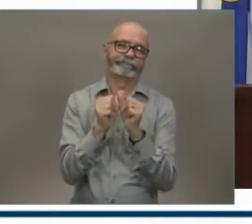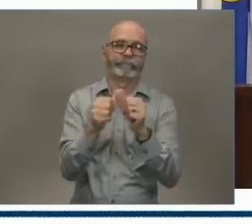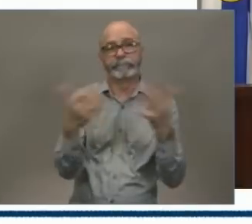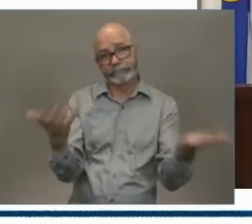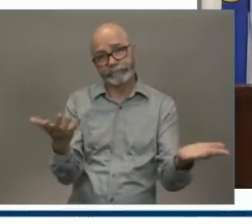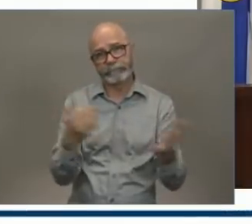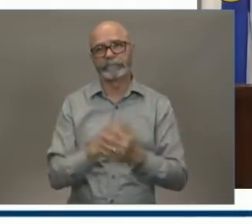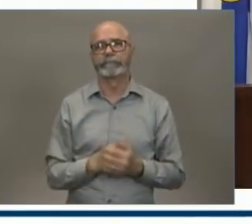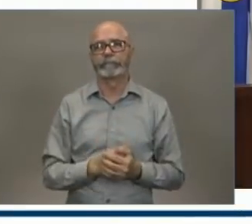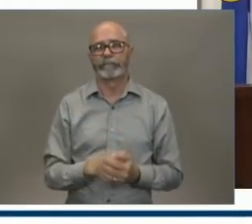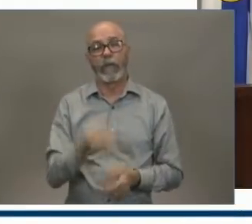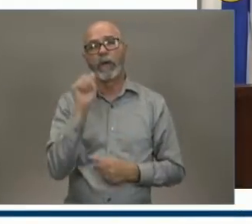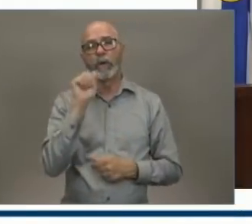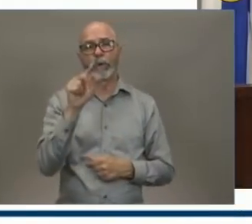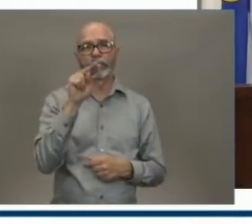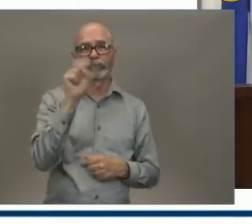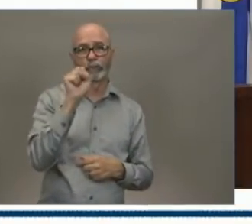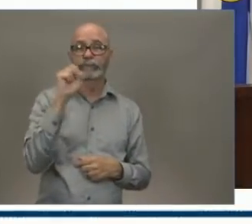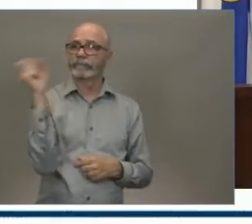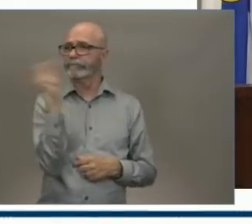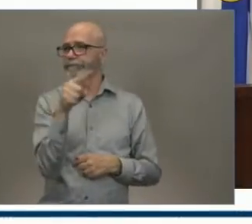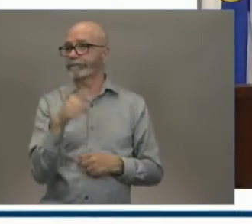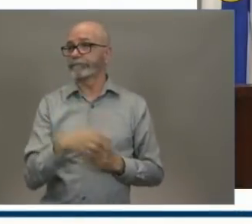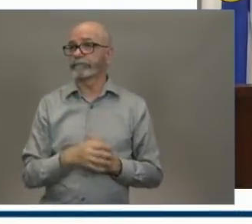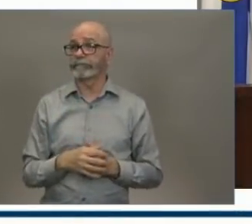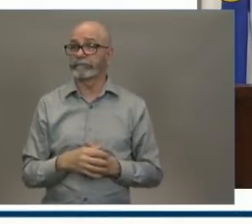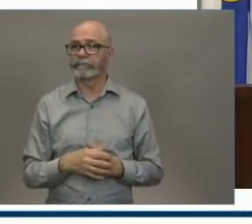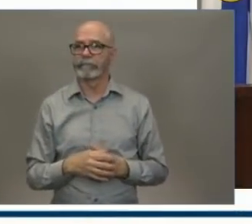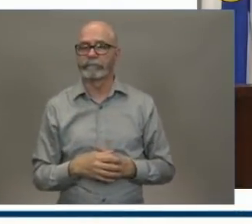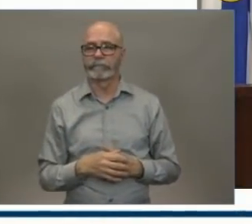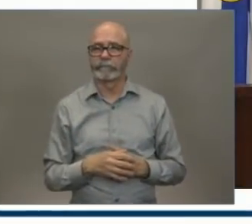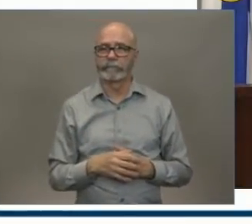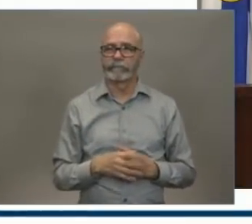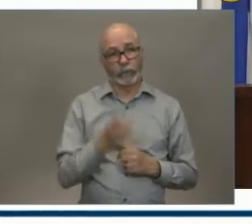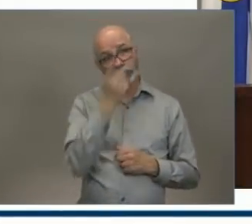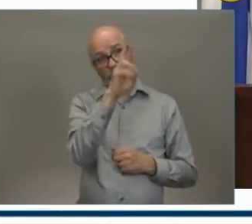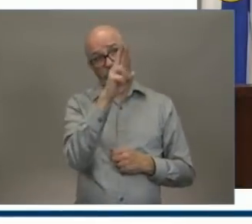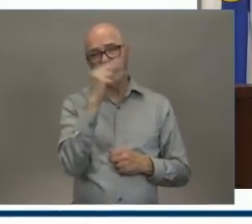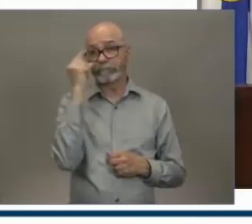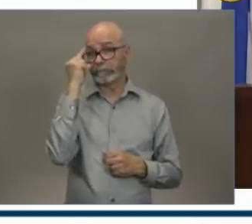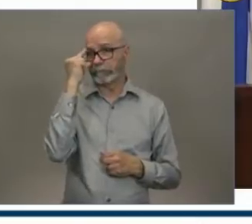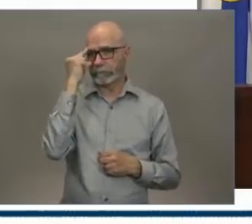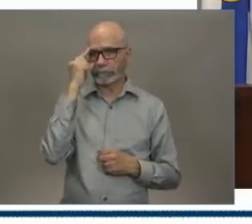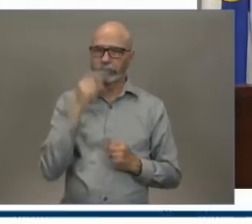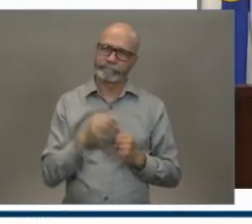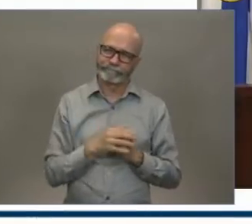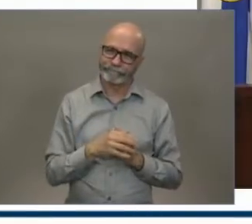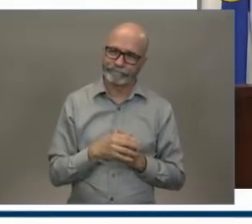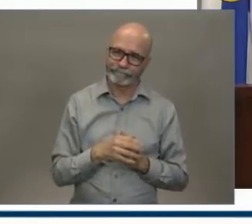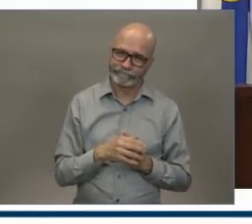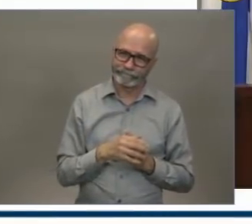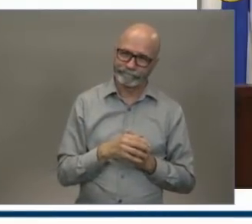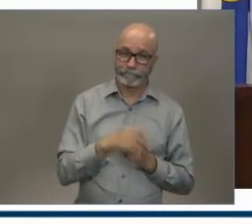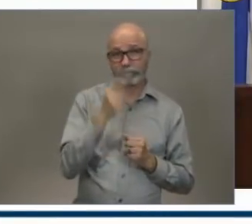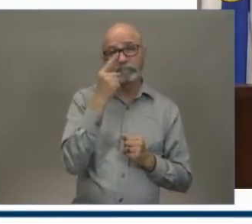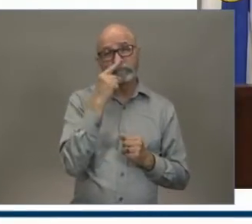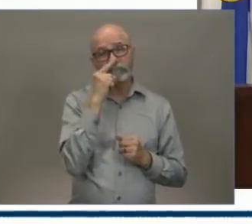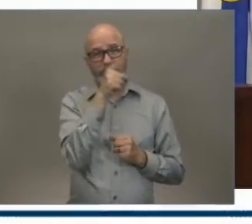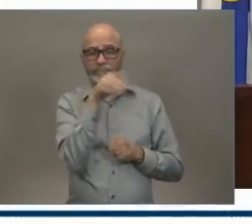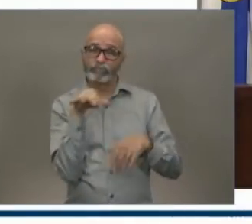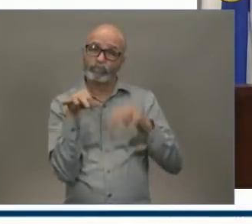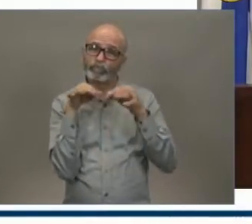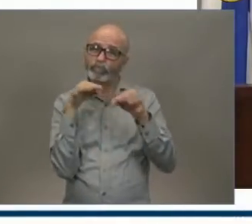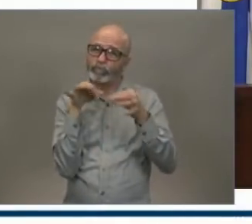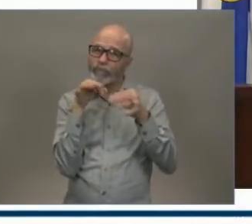Lindsay. Thank you. For Dr. Strang, I'm wondering if you can help us understand a little bit more about the sequencing process that's involved